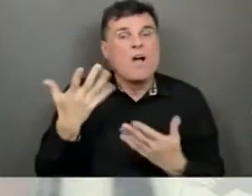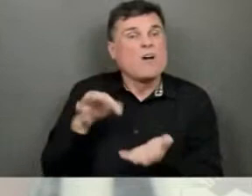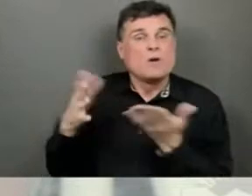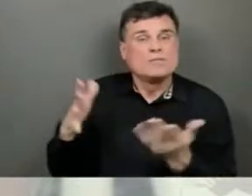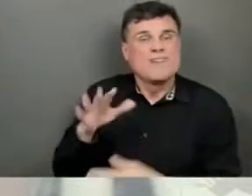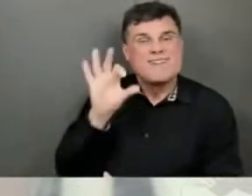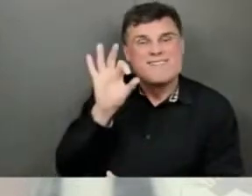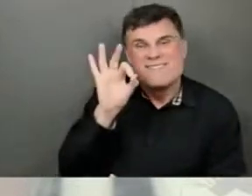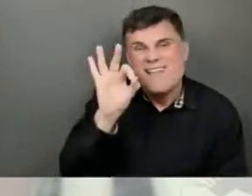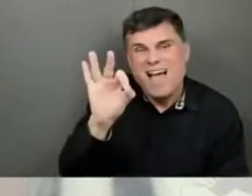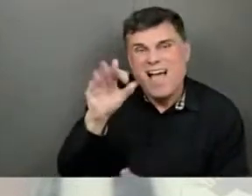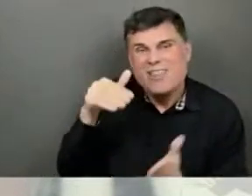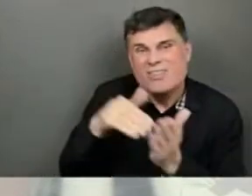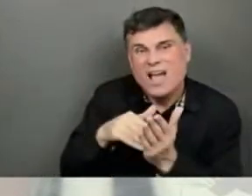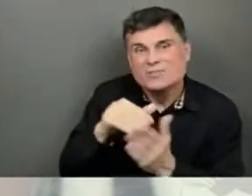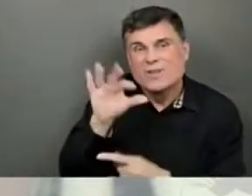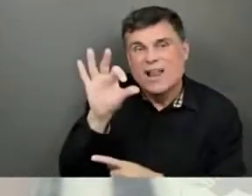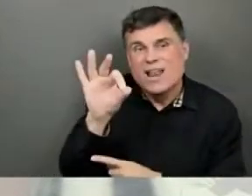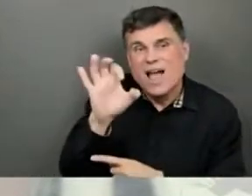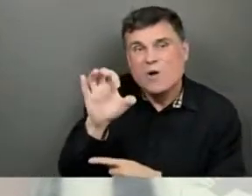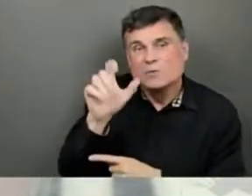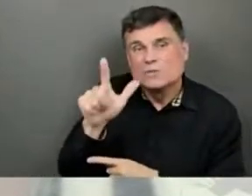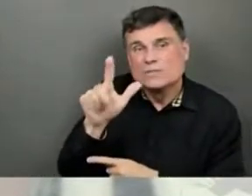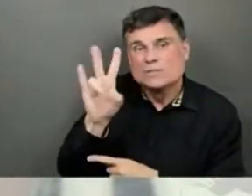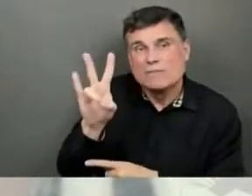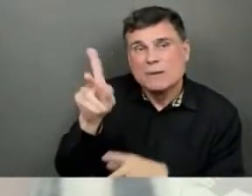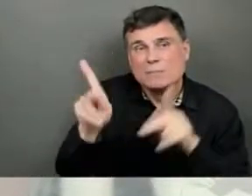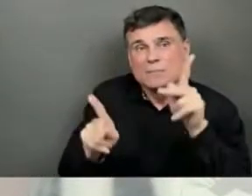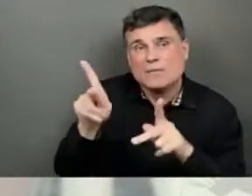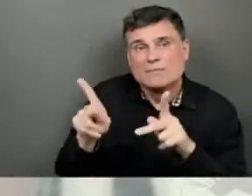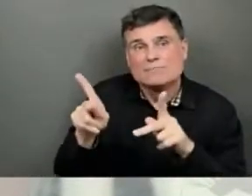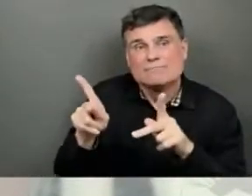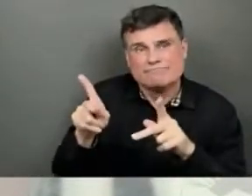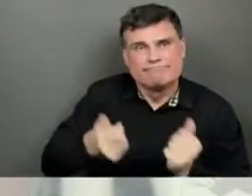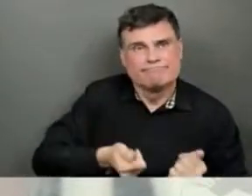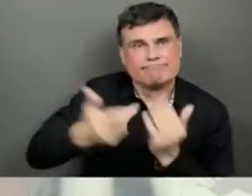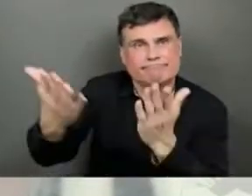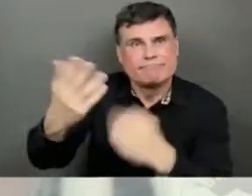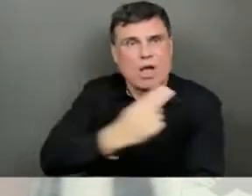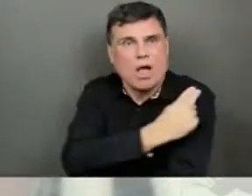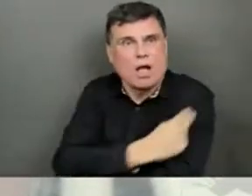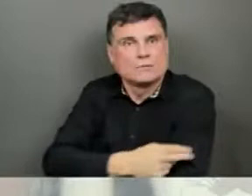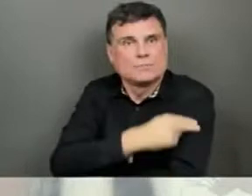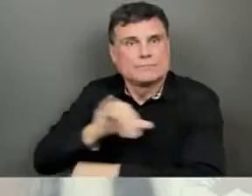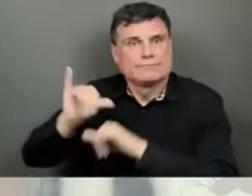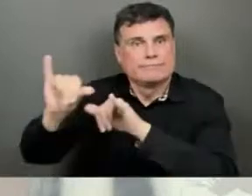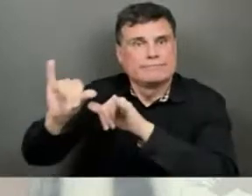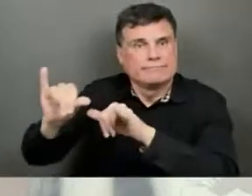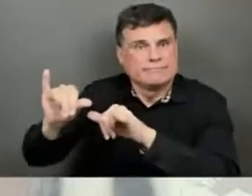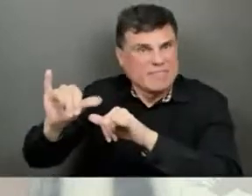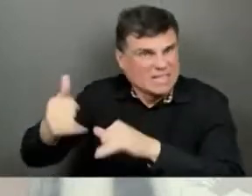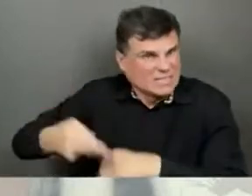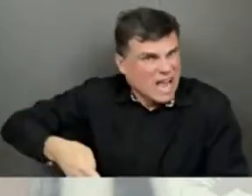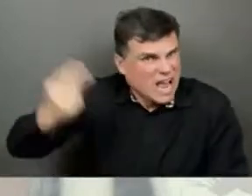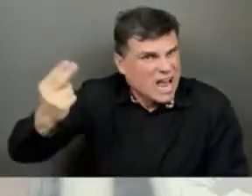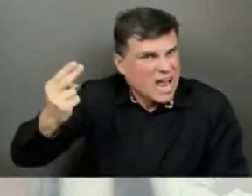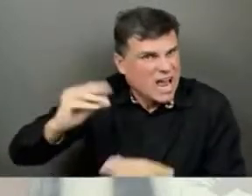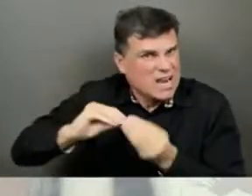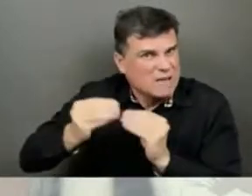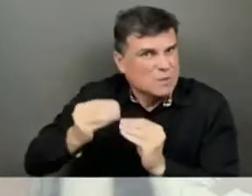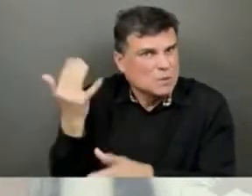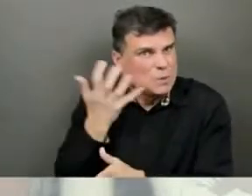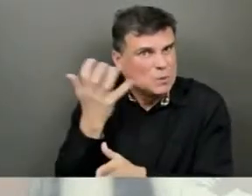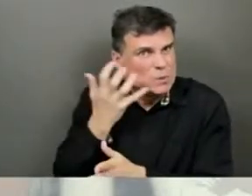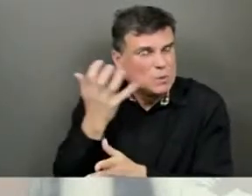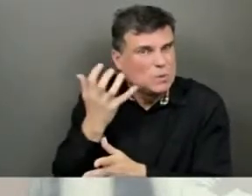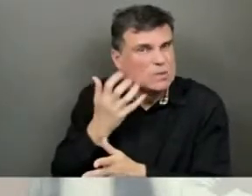9,927 people admitted to public hospitals in BC, which by any standard is a very high number. In the last weeks,